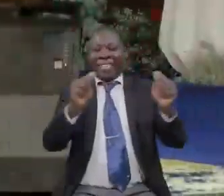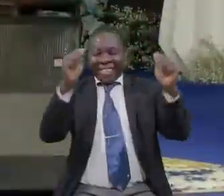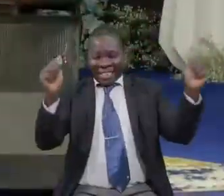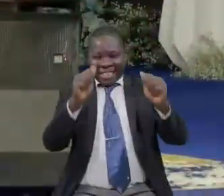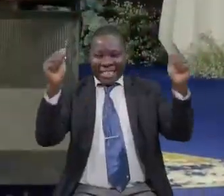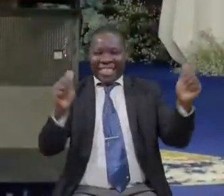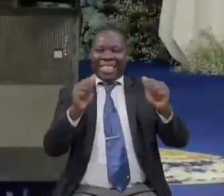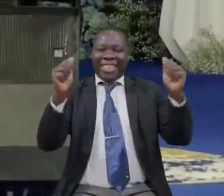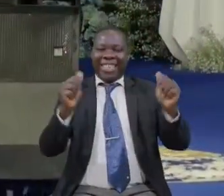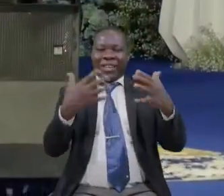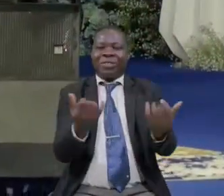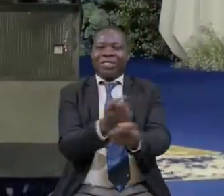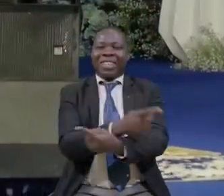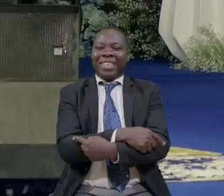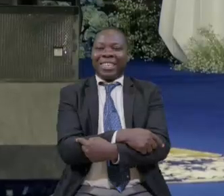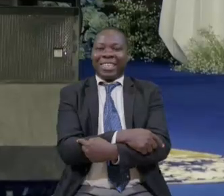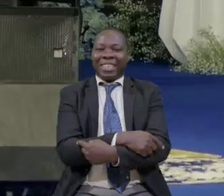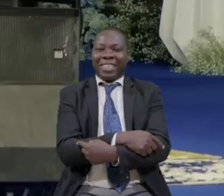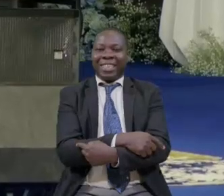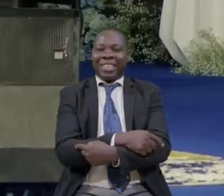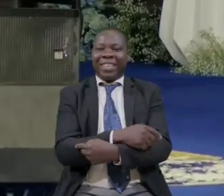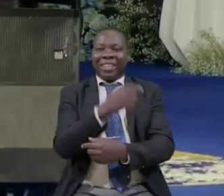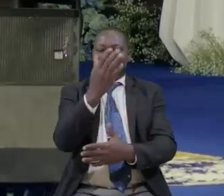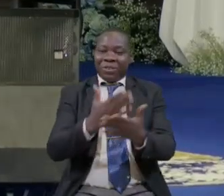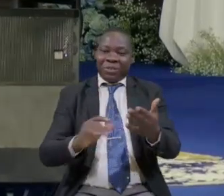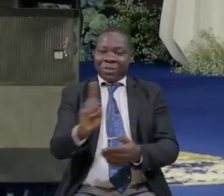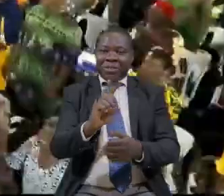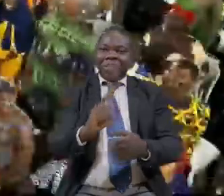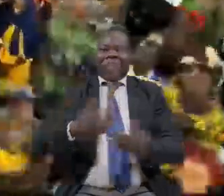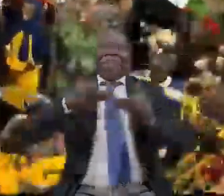Today, somebody shout, today.